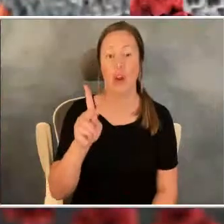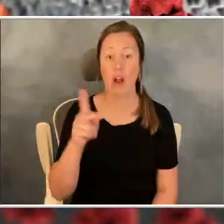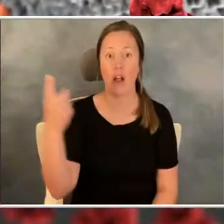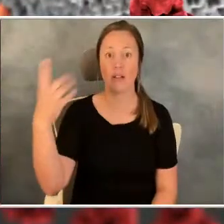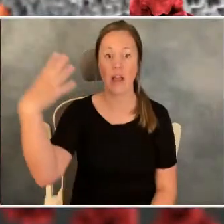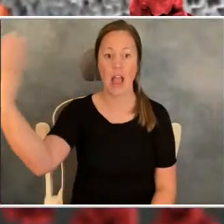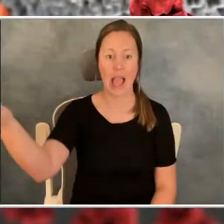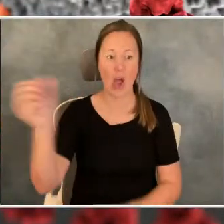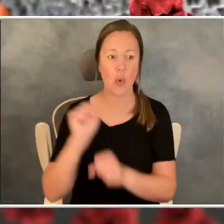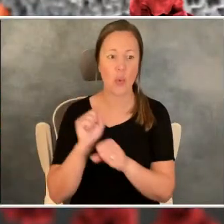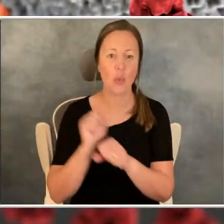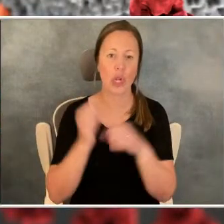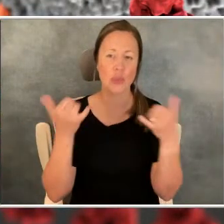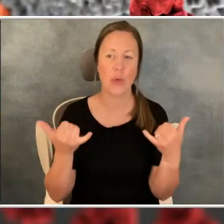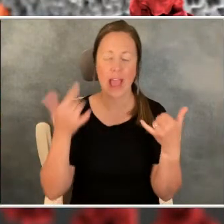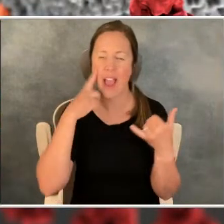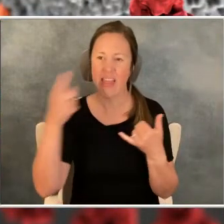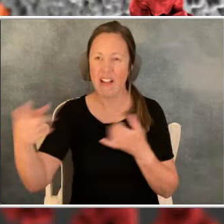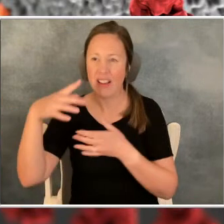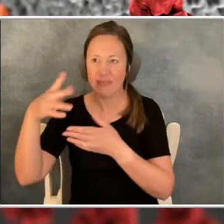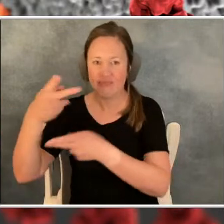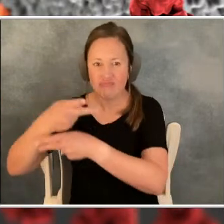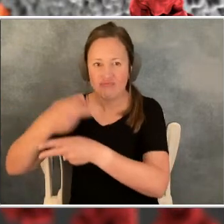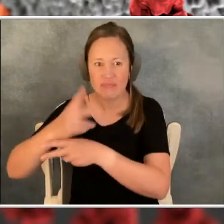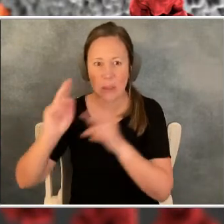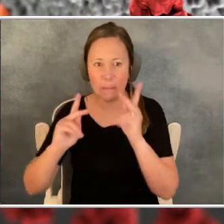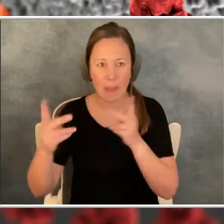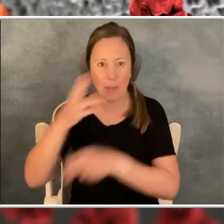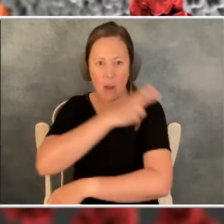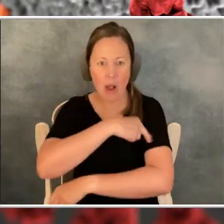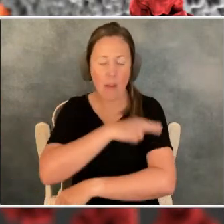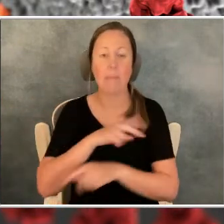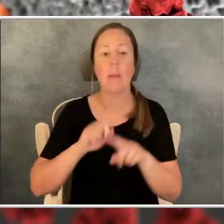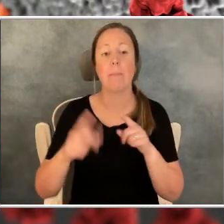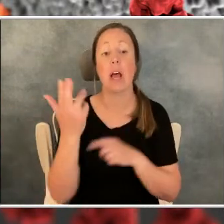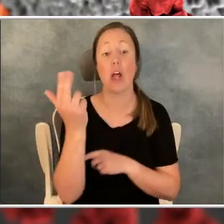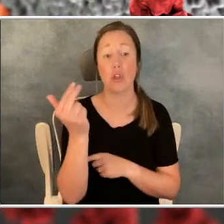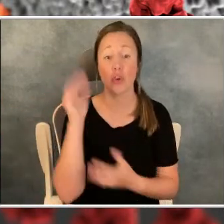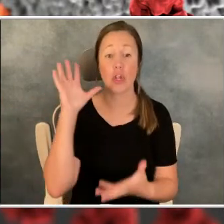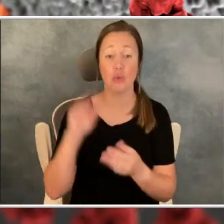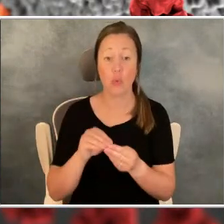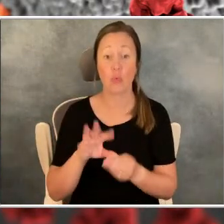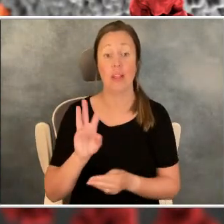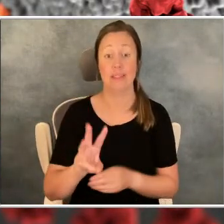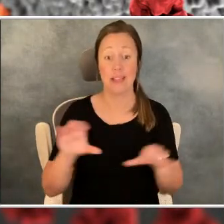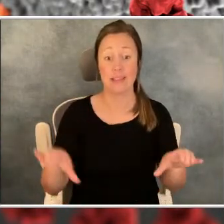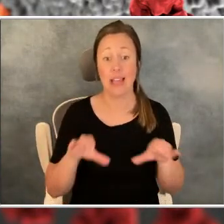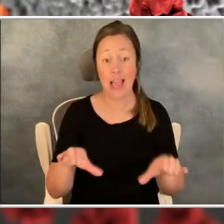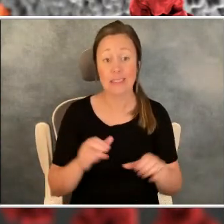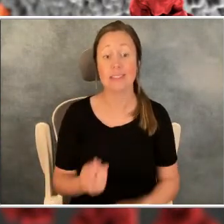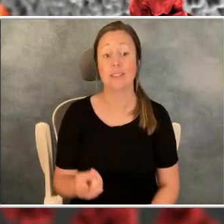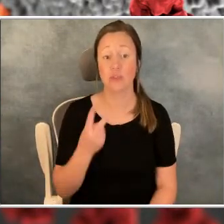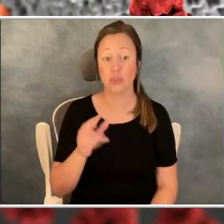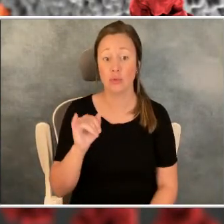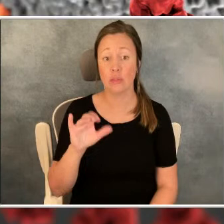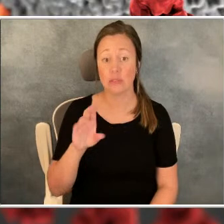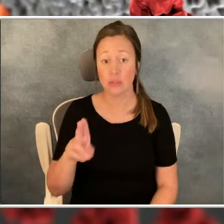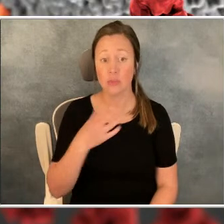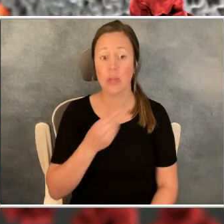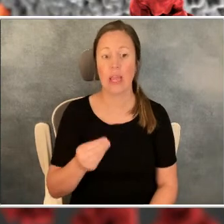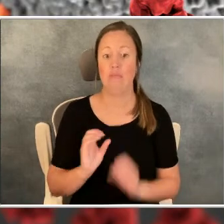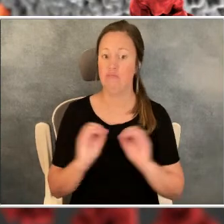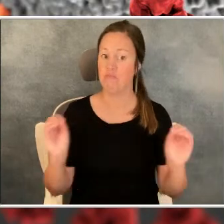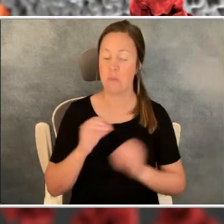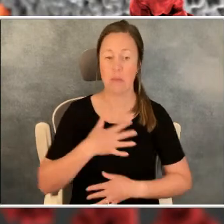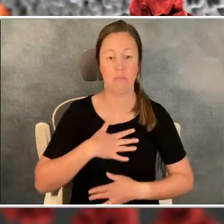some inpatient care of sick folks. Today, we have 13 total inpatients. 6 have active infections. 2 patients are in the ICU. None are on ventilators right now.